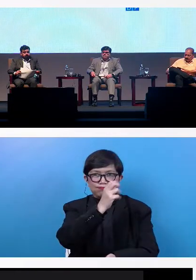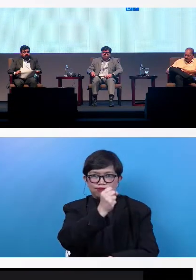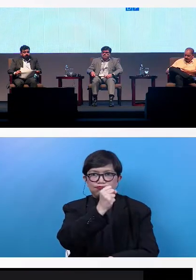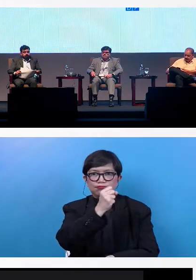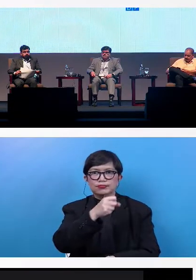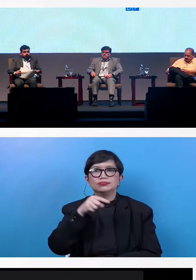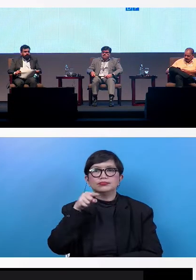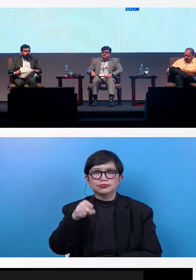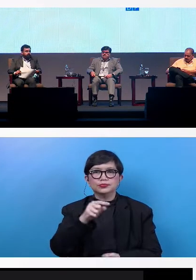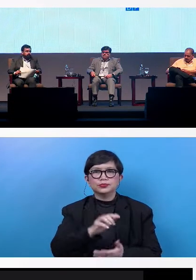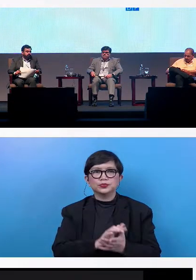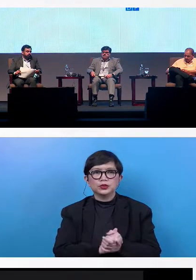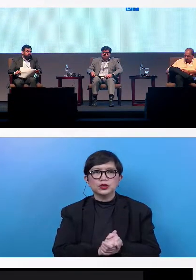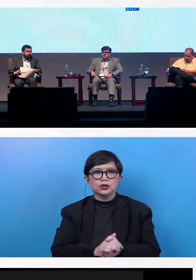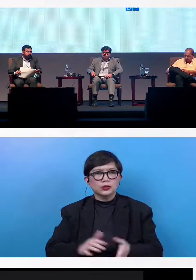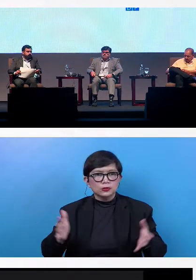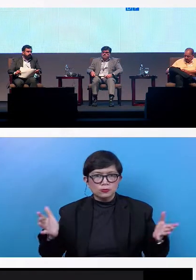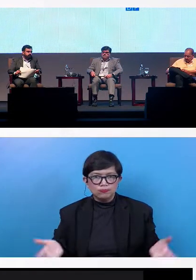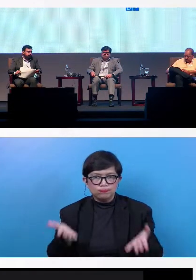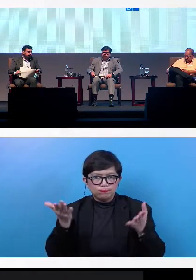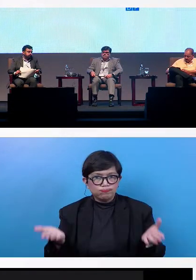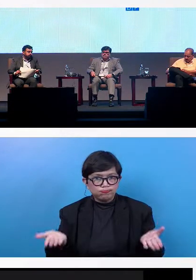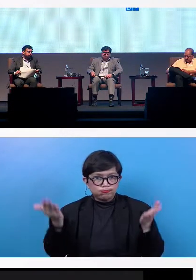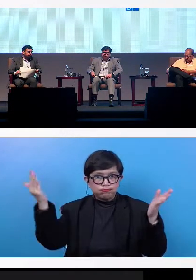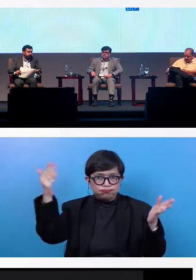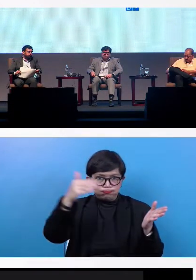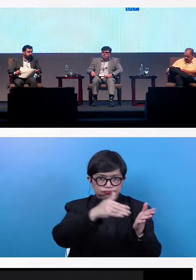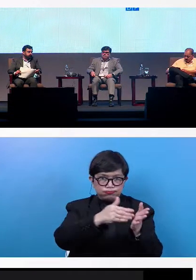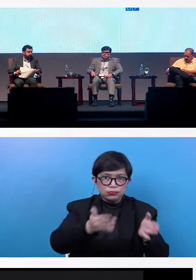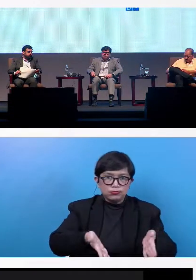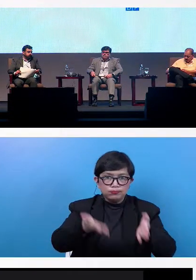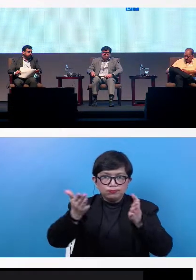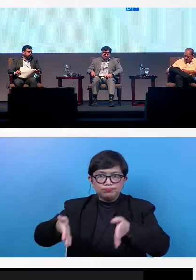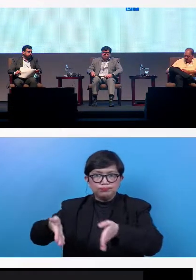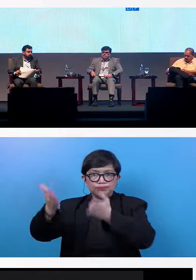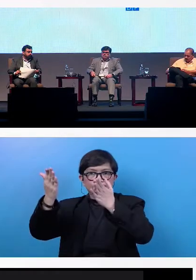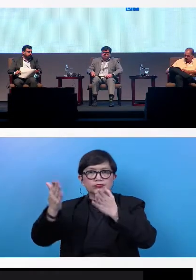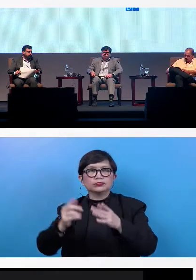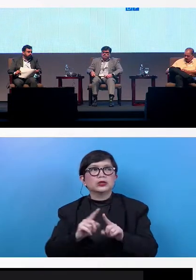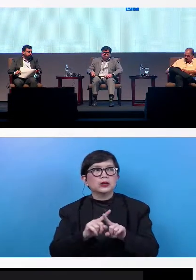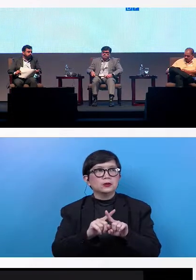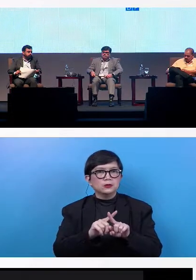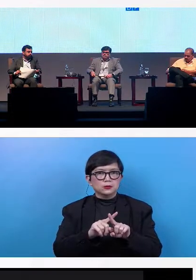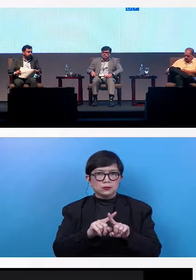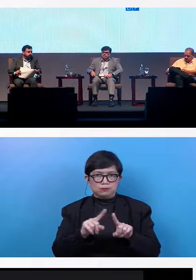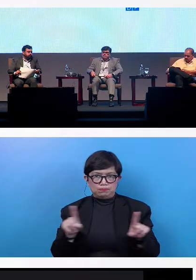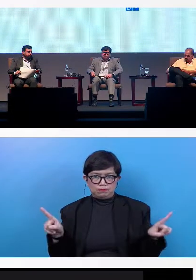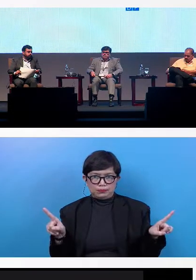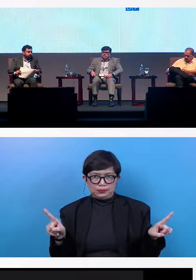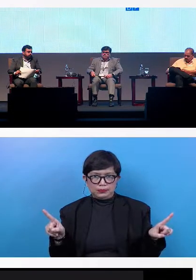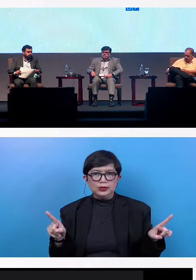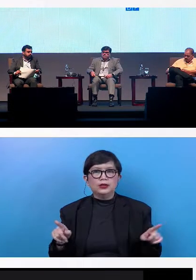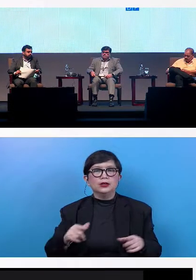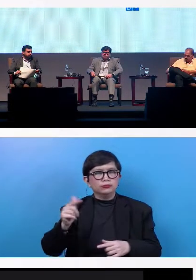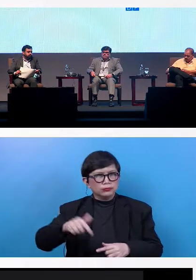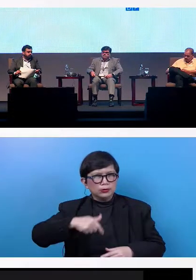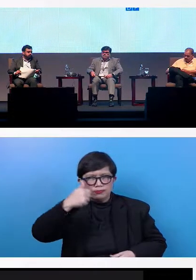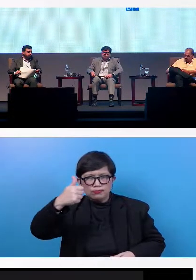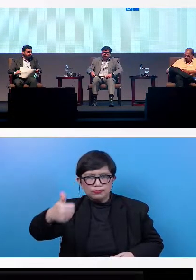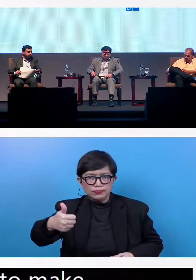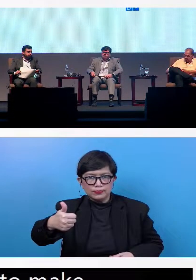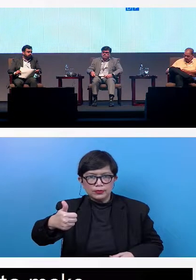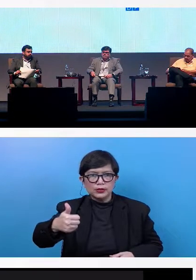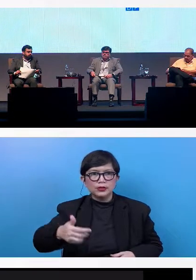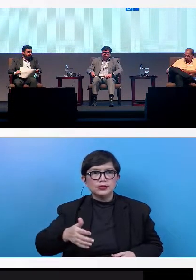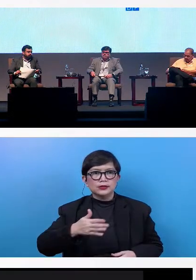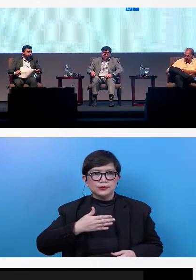recovery and building back better or building back differently will be done much more effectively. So I would recommend